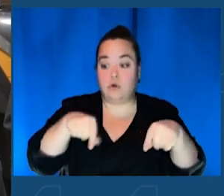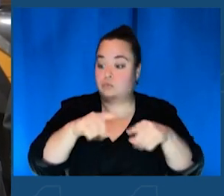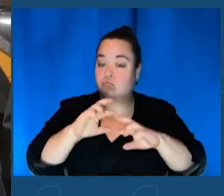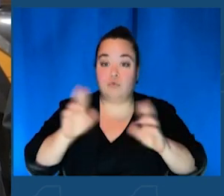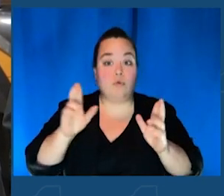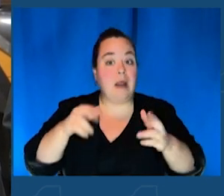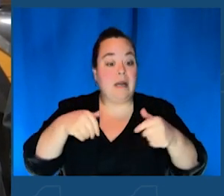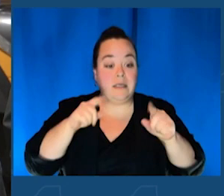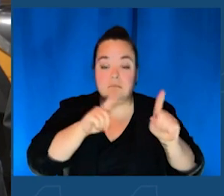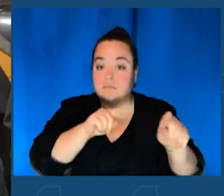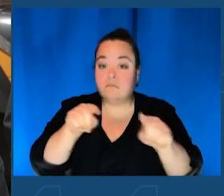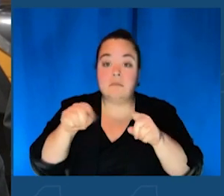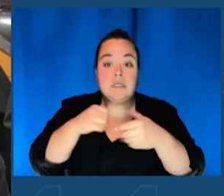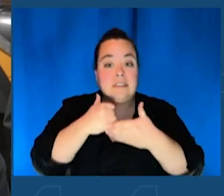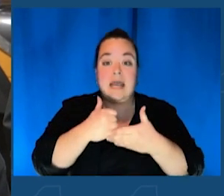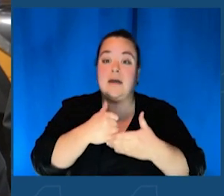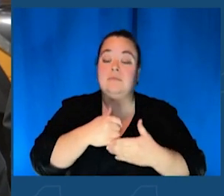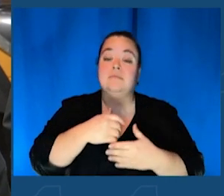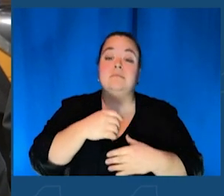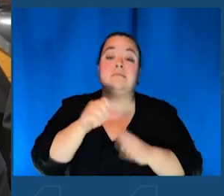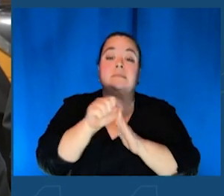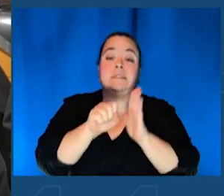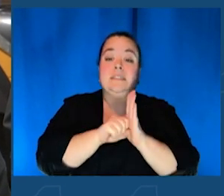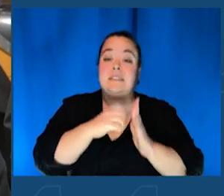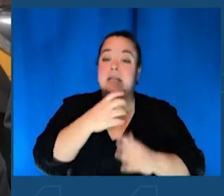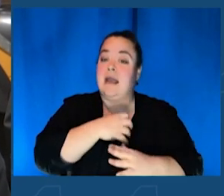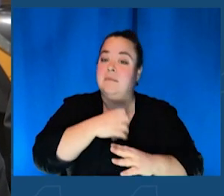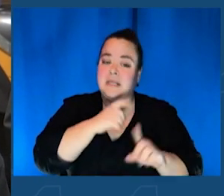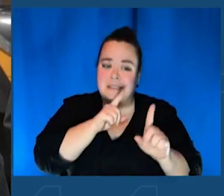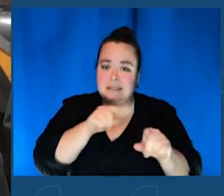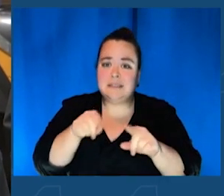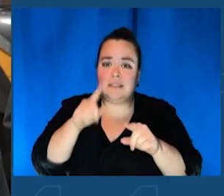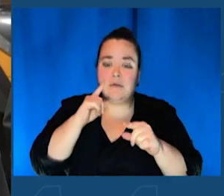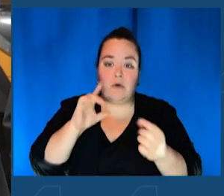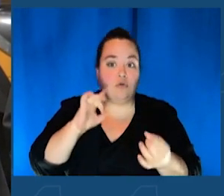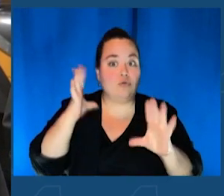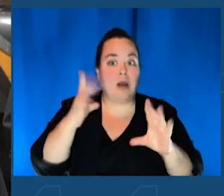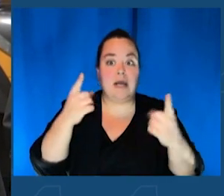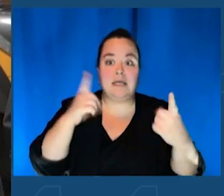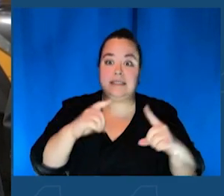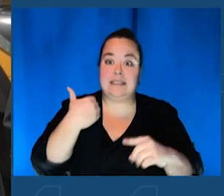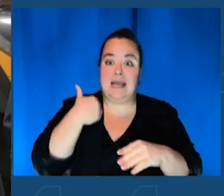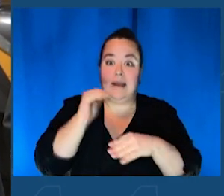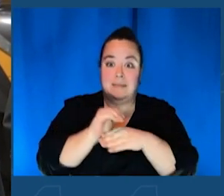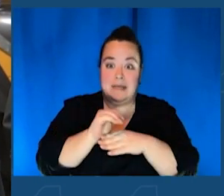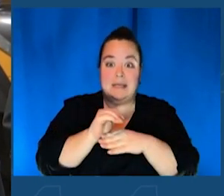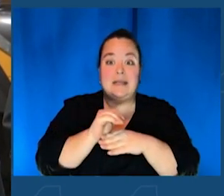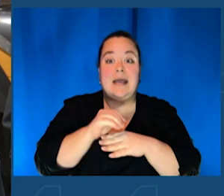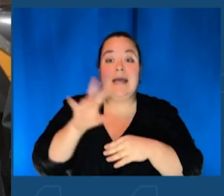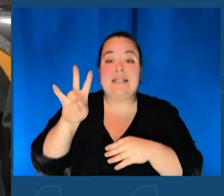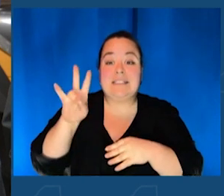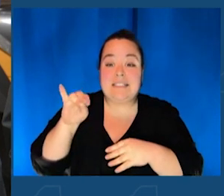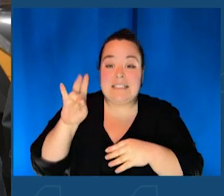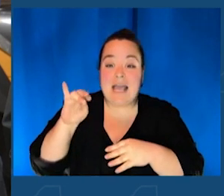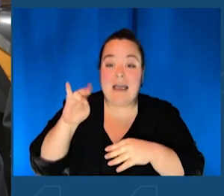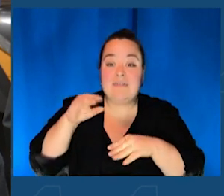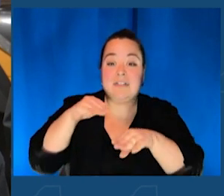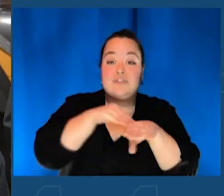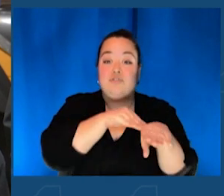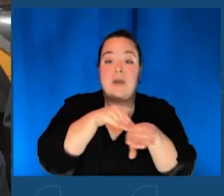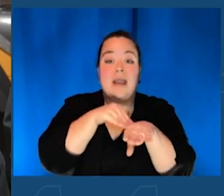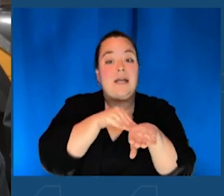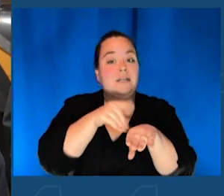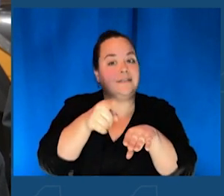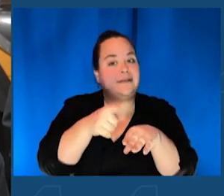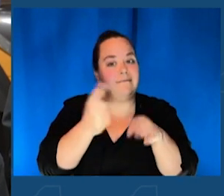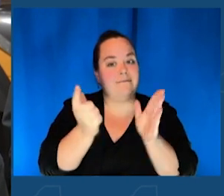doing everything they can to deal with some crisis we had overnight, which was 70 tractor trailers, all violating a driving ban, as